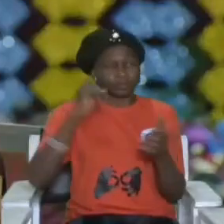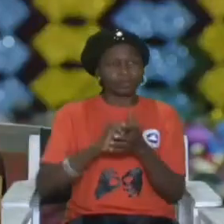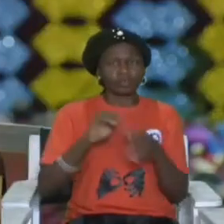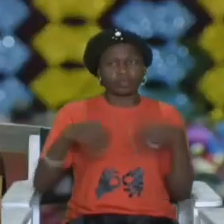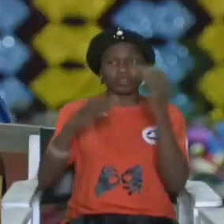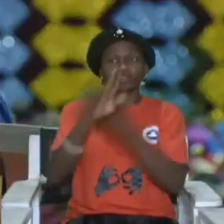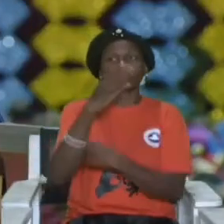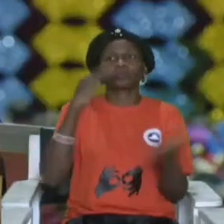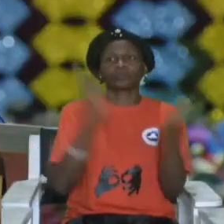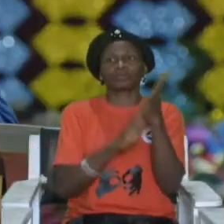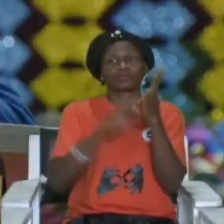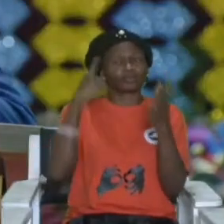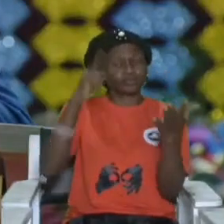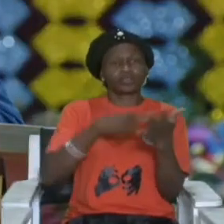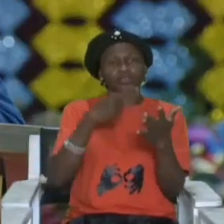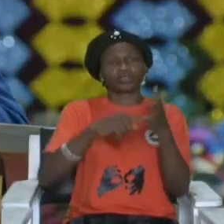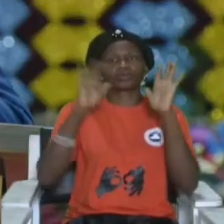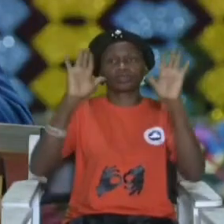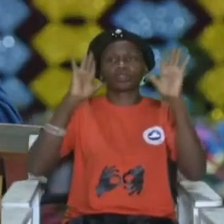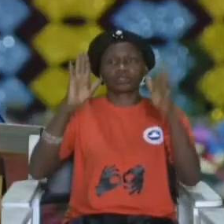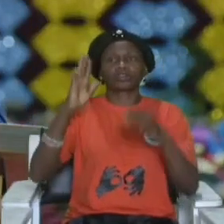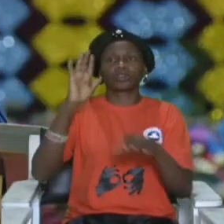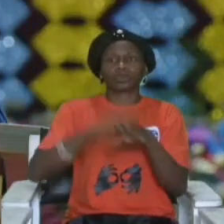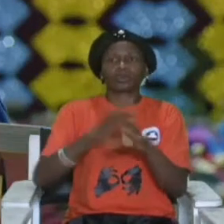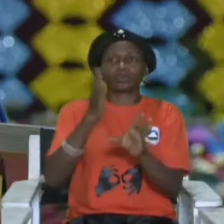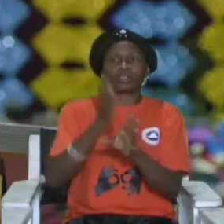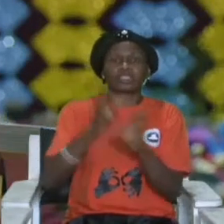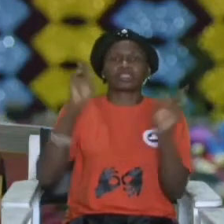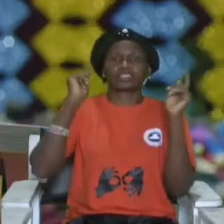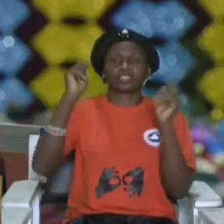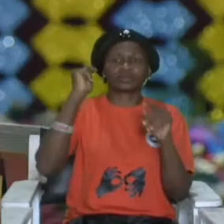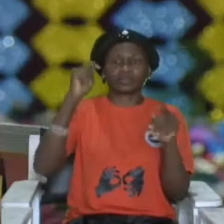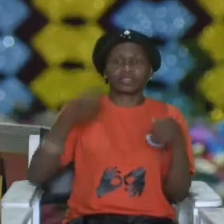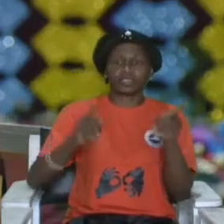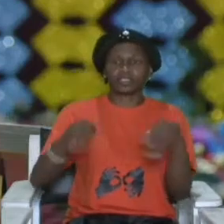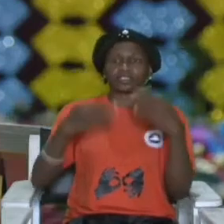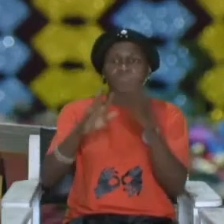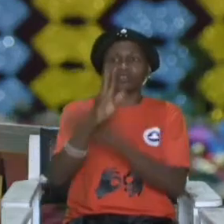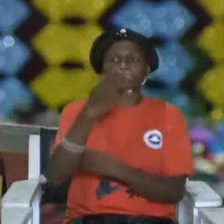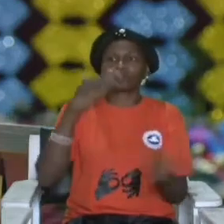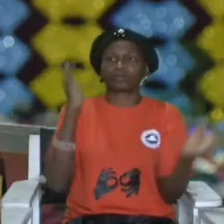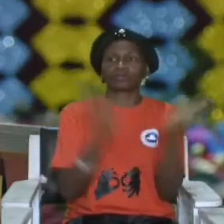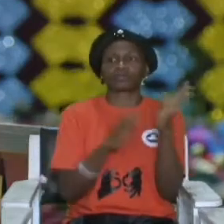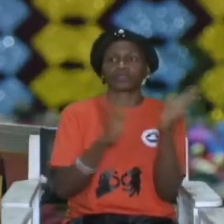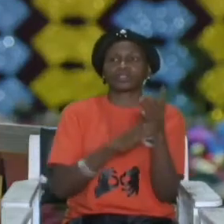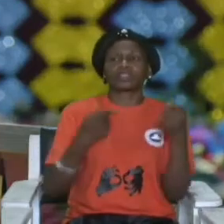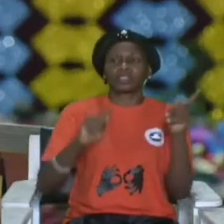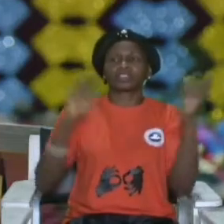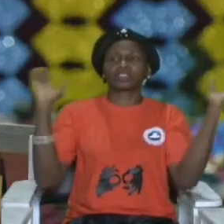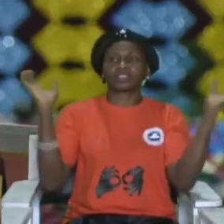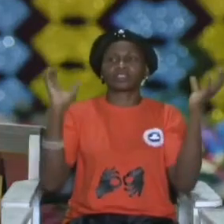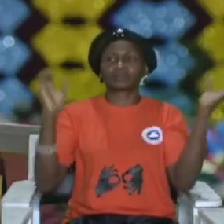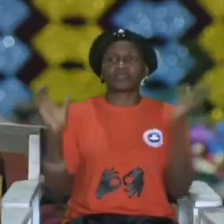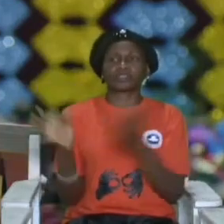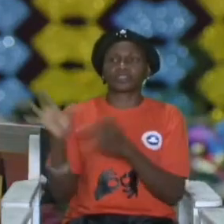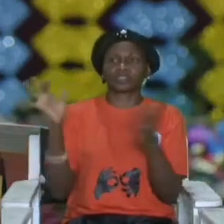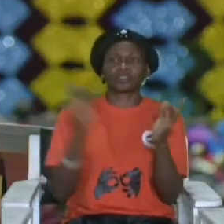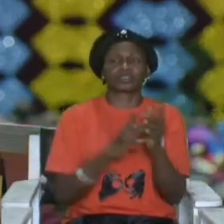God praise for these wonderful online testimonies. Let's give God praise. Let's celebrate